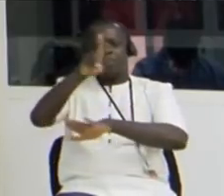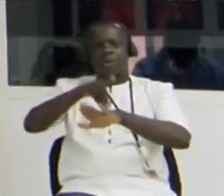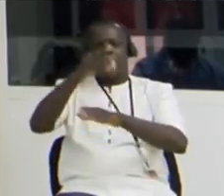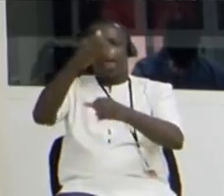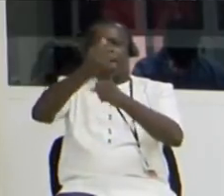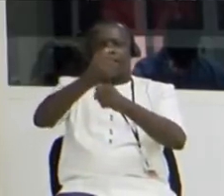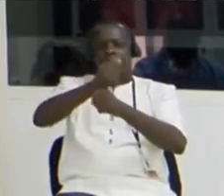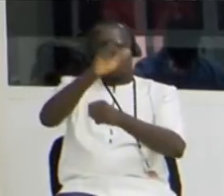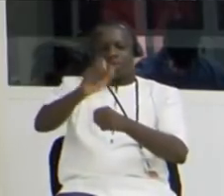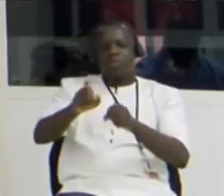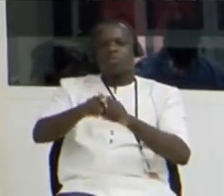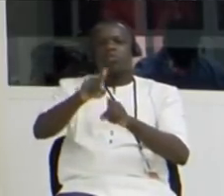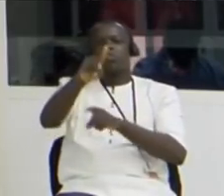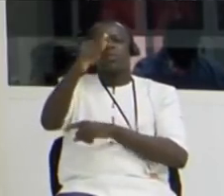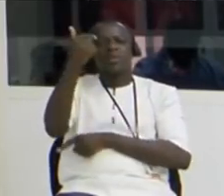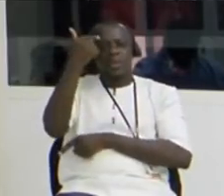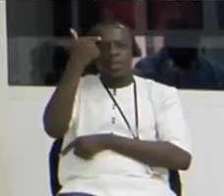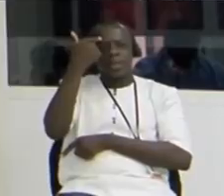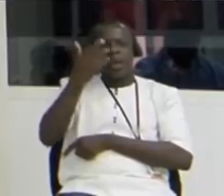any other